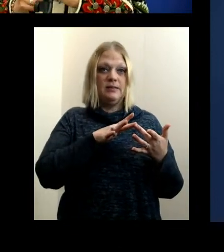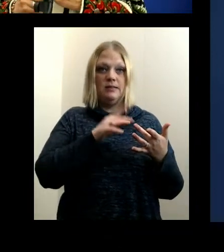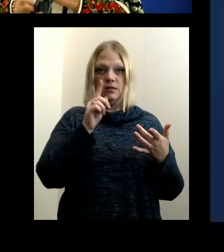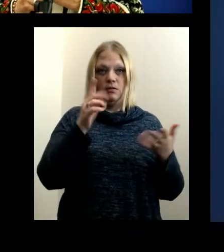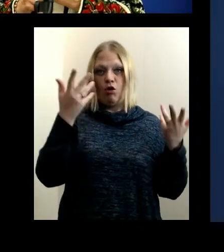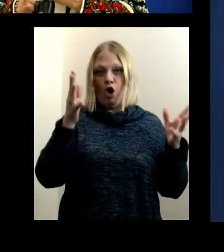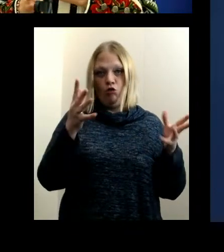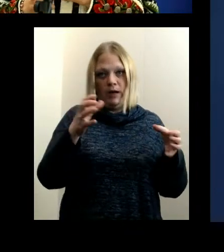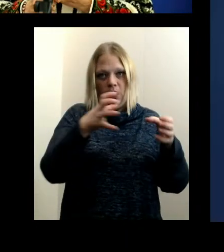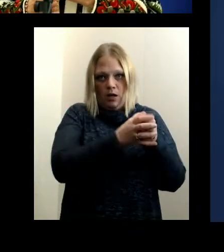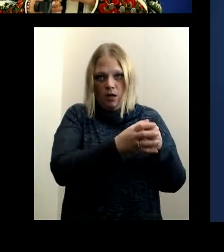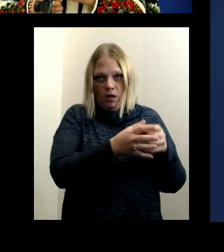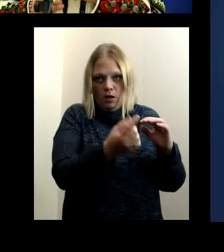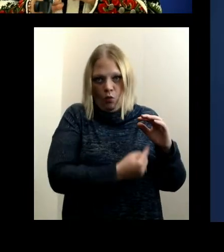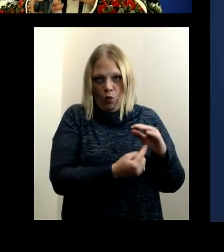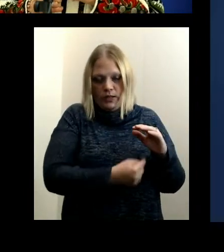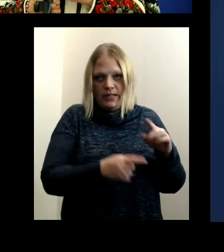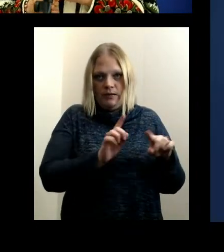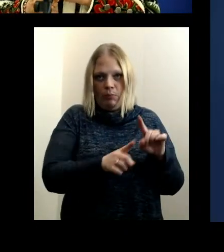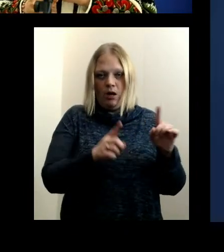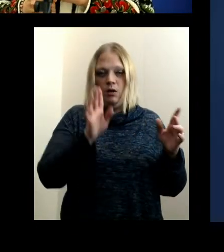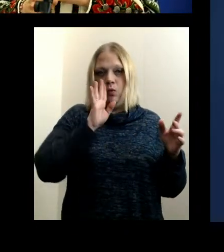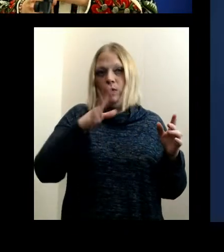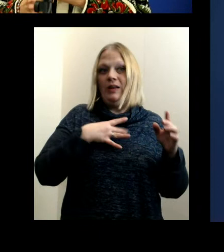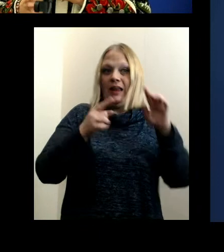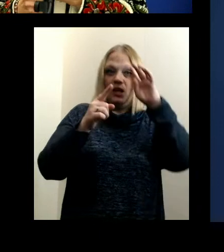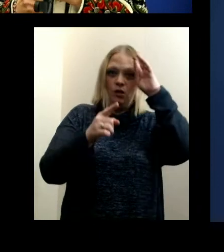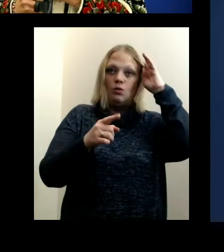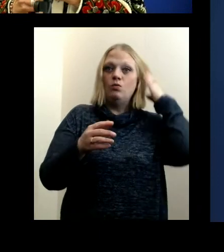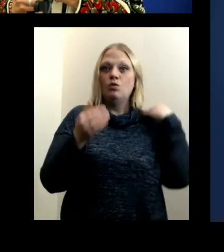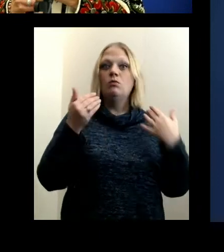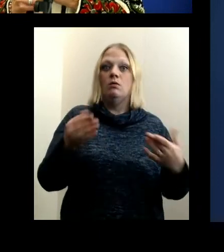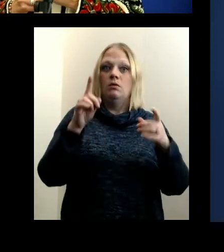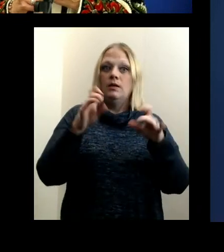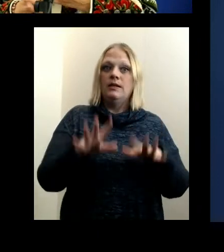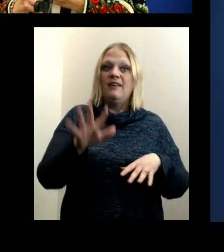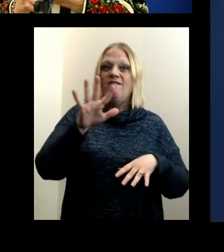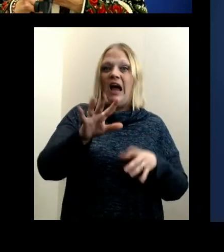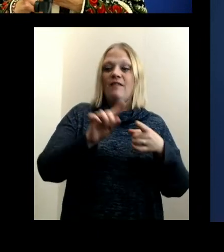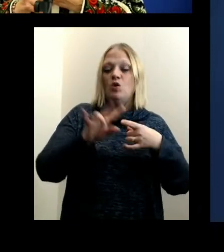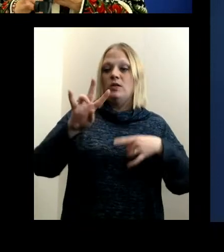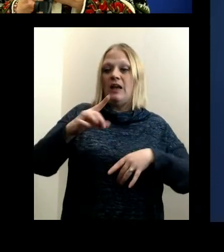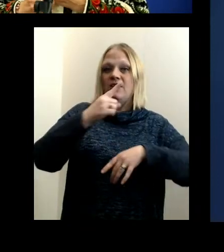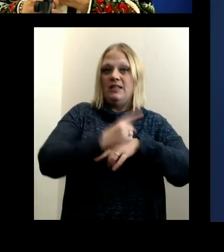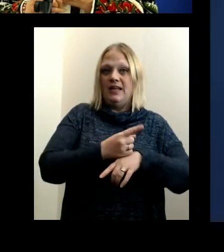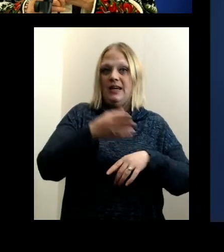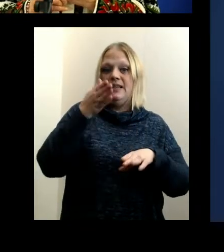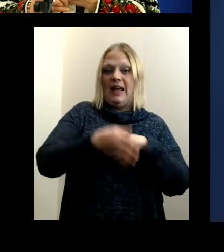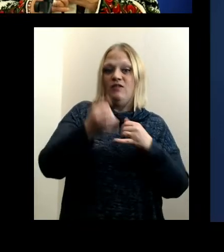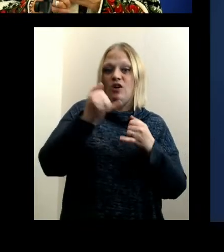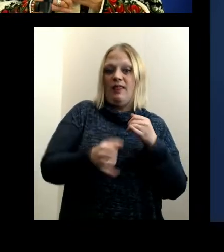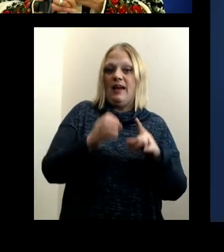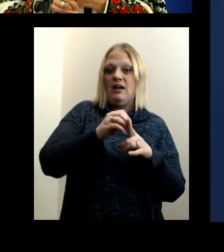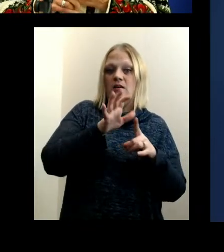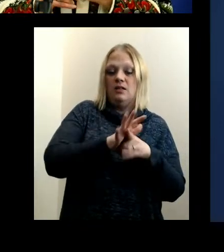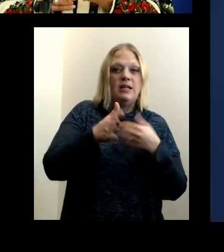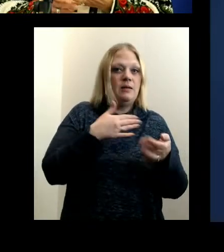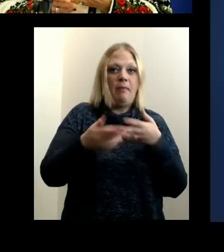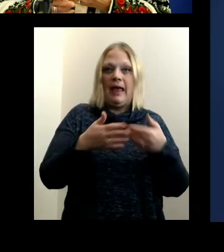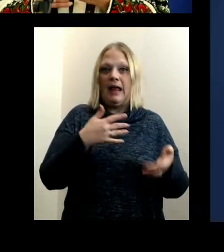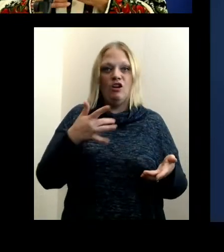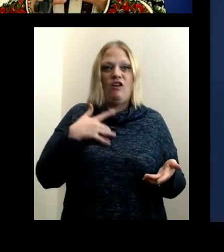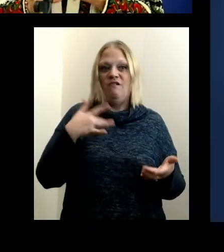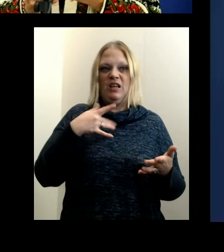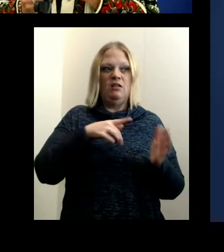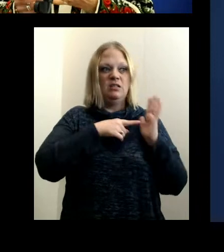be in quarantine. However, we would like you to get a test 5 to 7 days after your last exposure, regardless if you have symptoms or not,